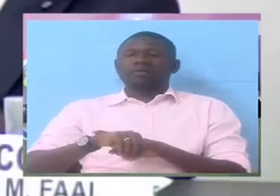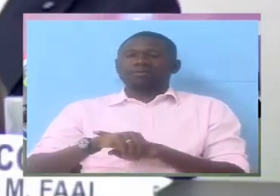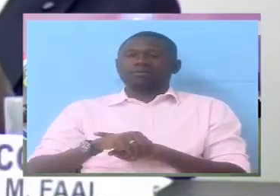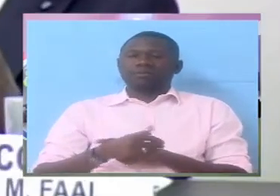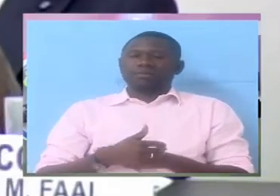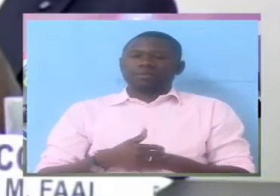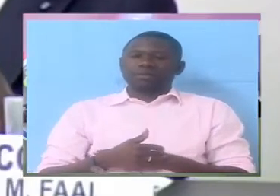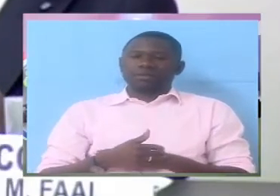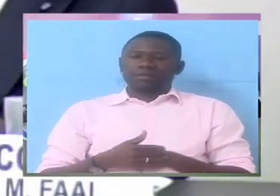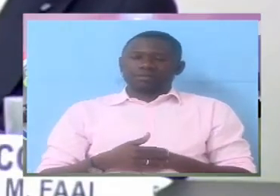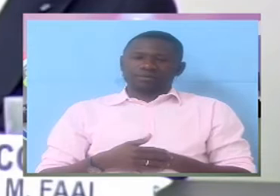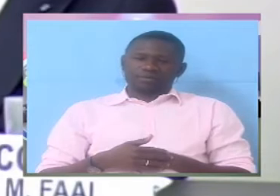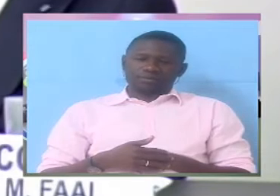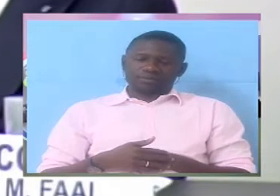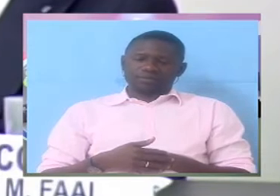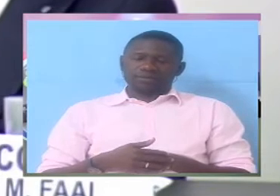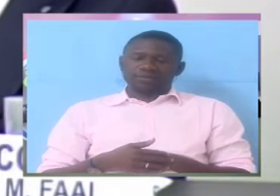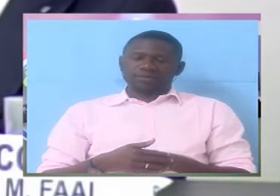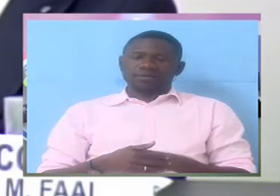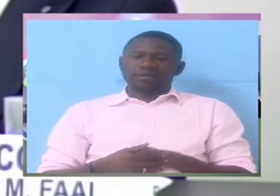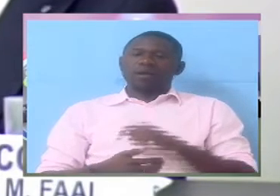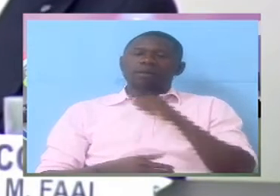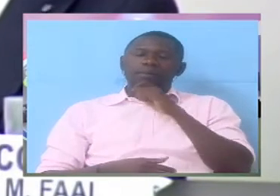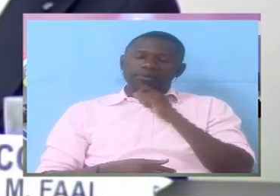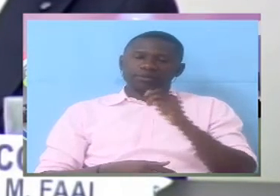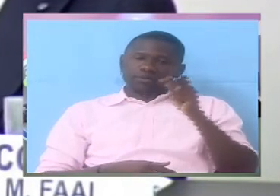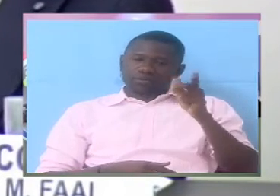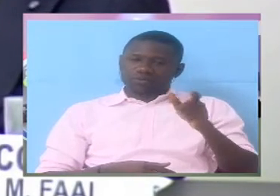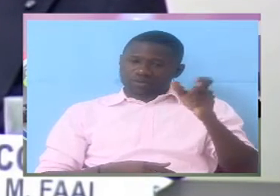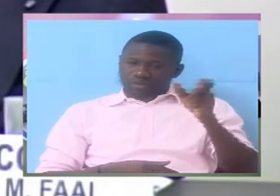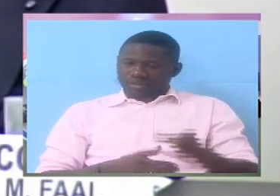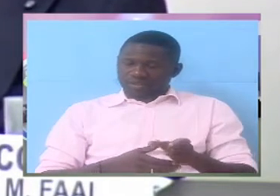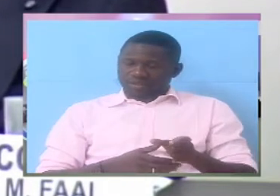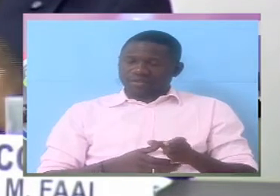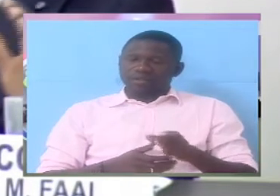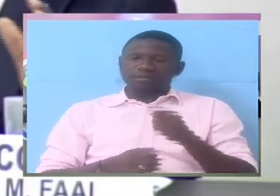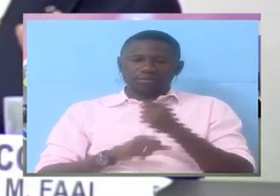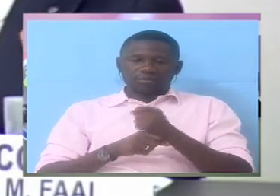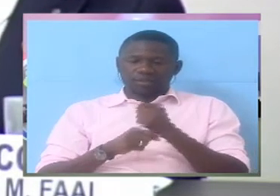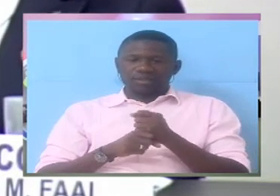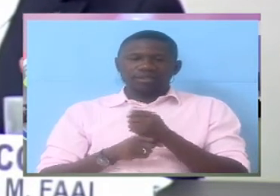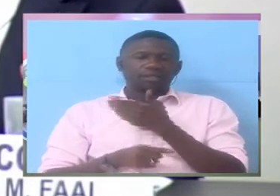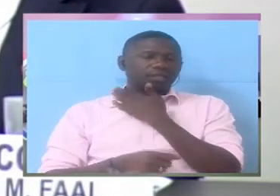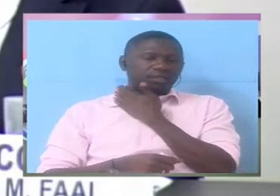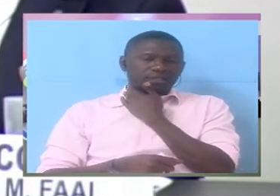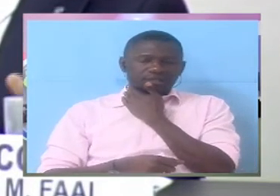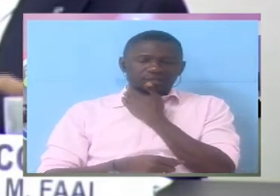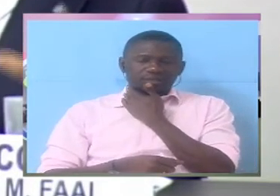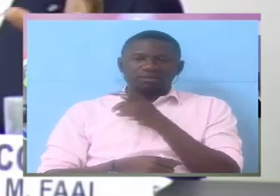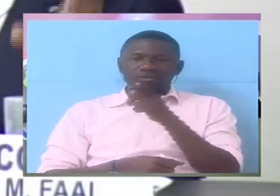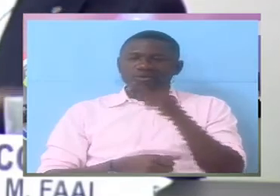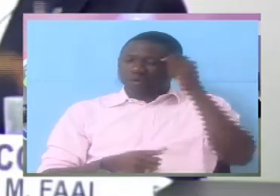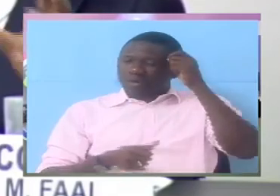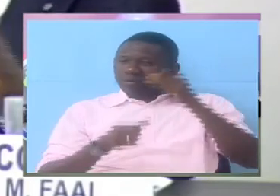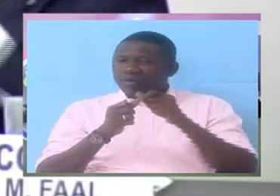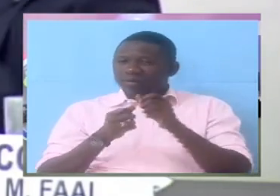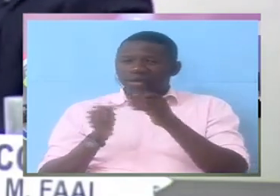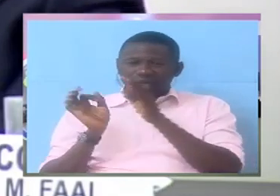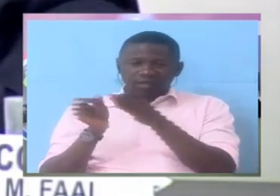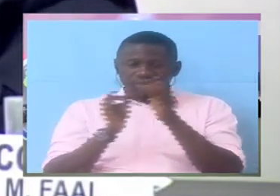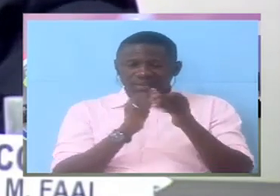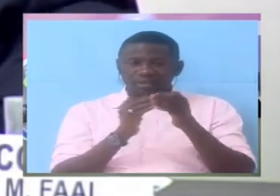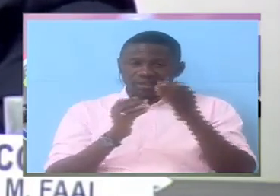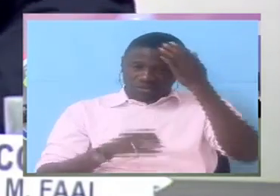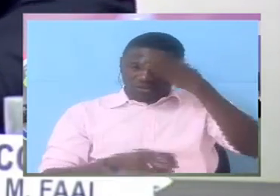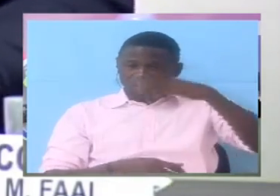Witness, let's make it easy. Do you recall telling this commission that all of you